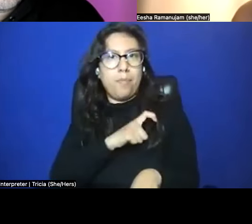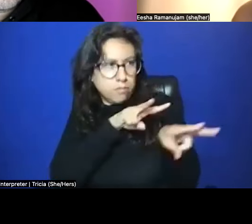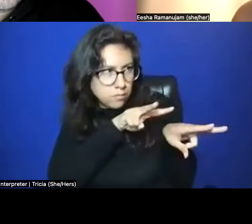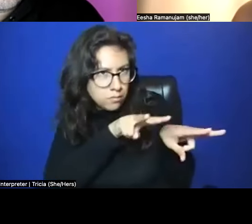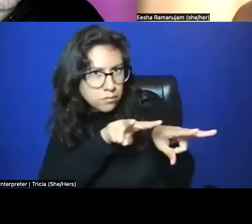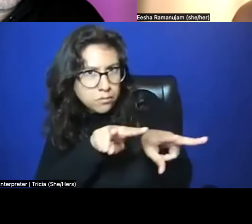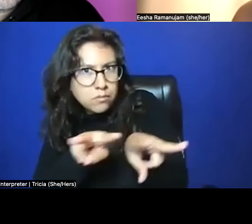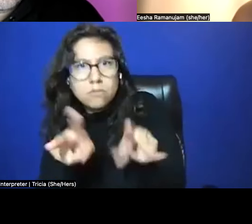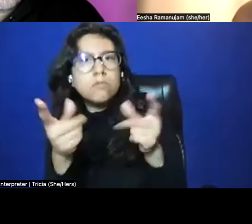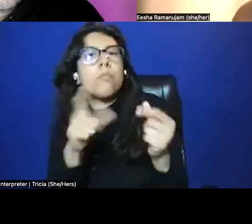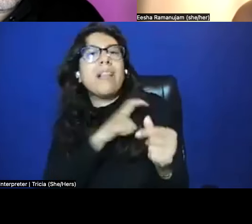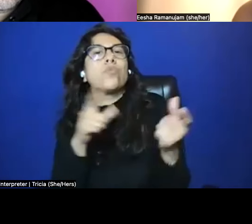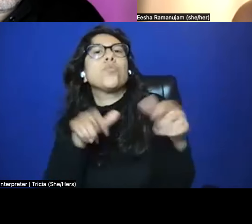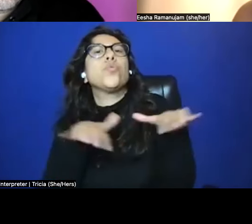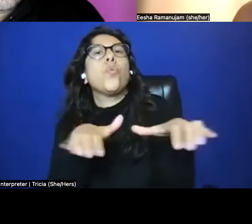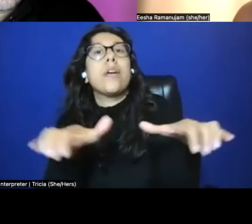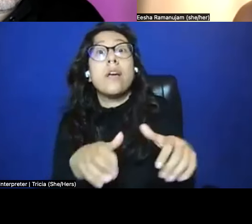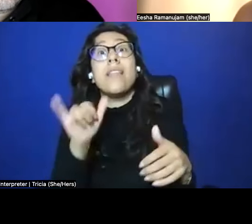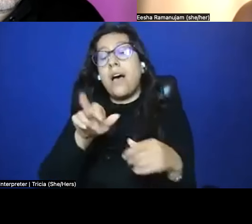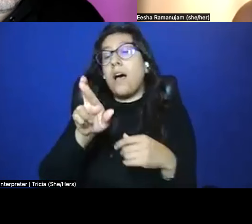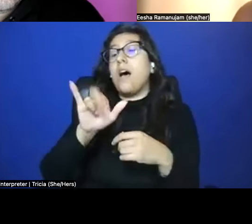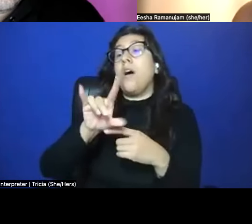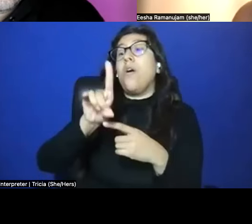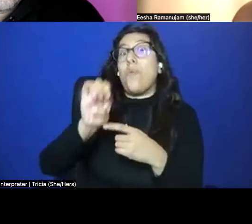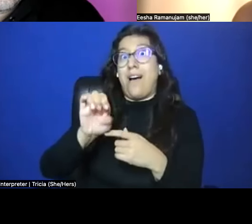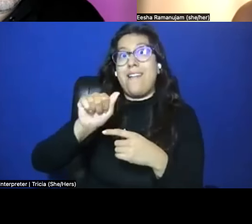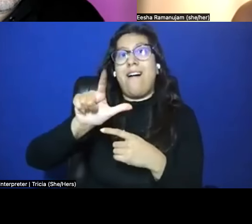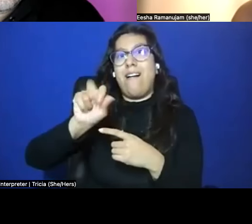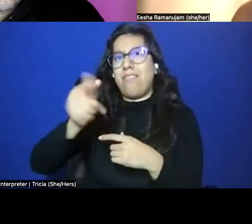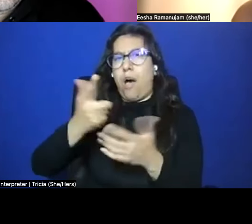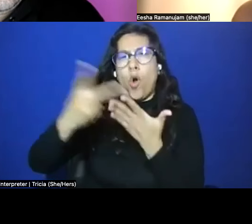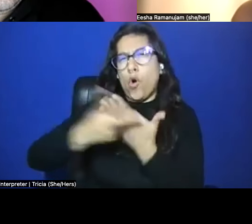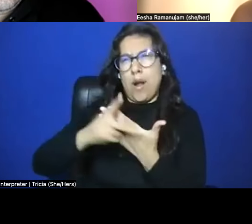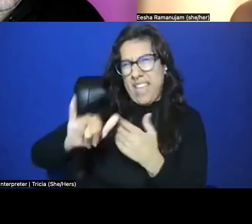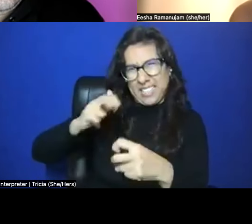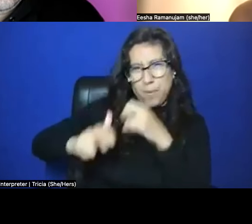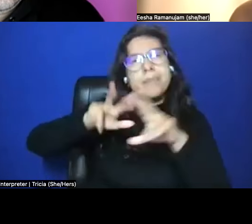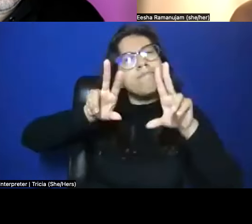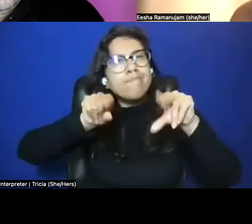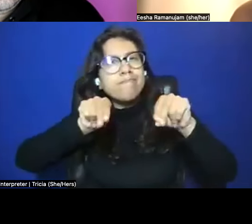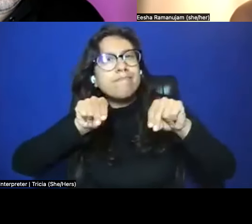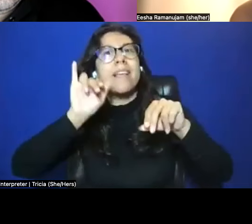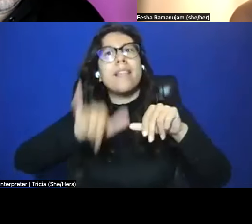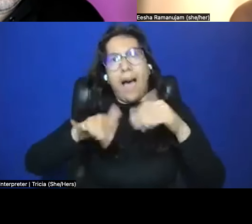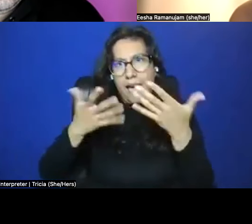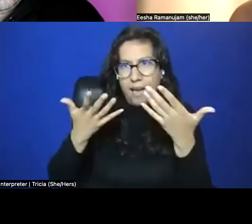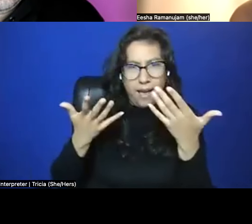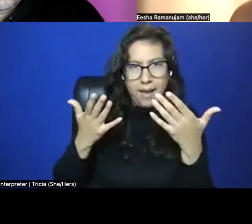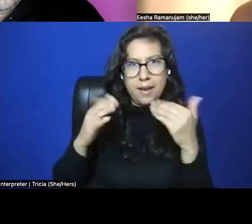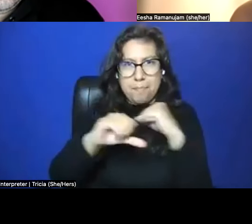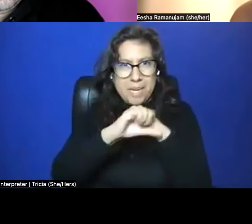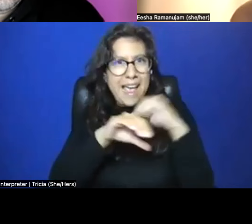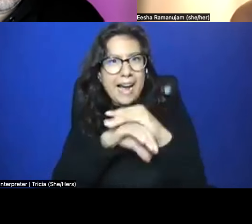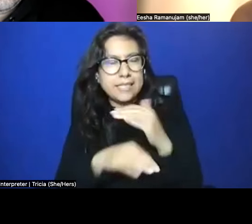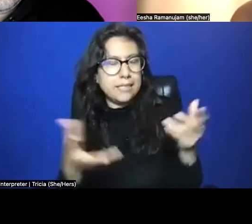saying with this case, like, oh, the ride-along programs themselves are the problem. It's this mediated, the access